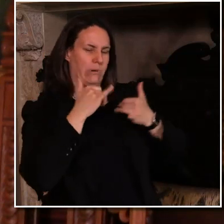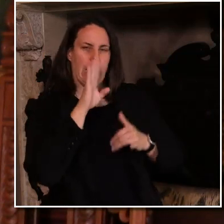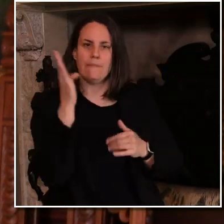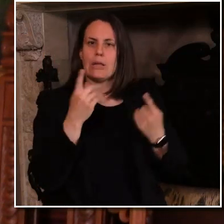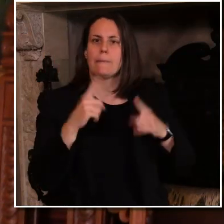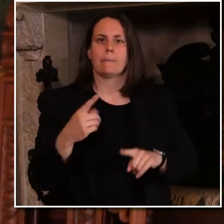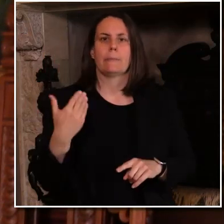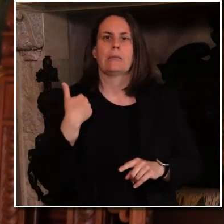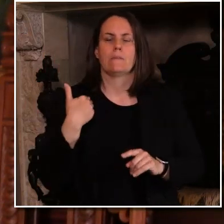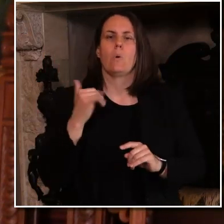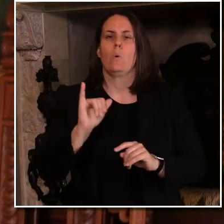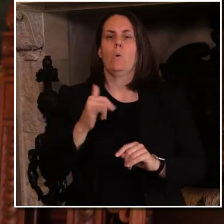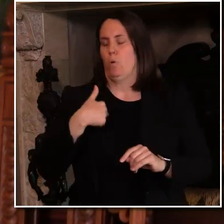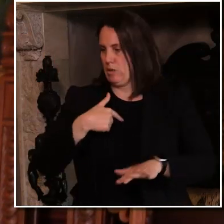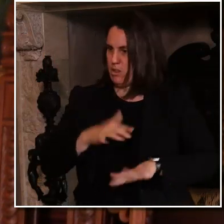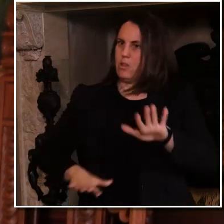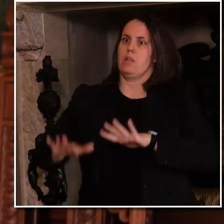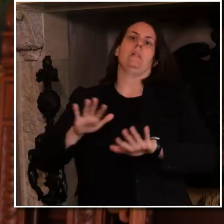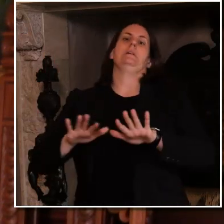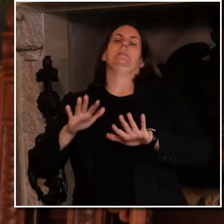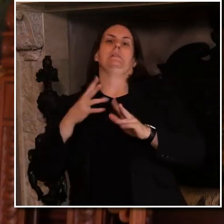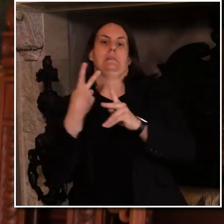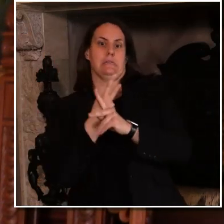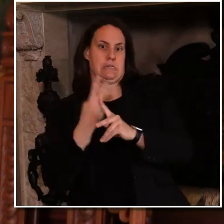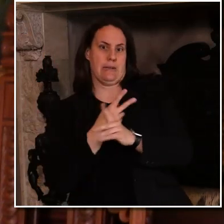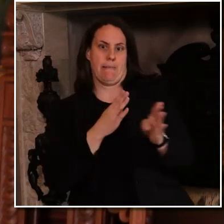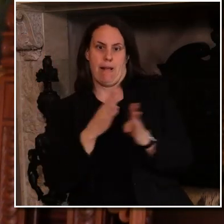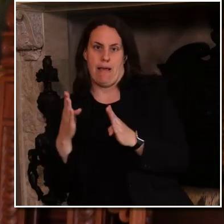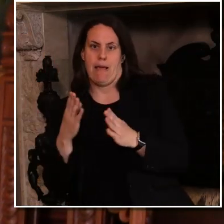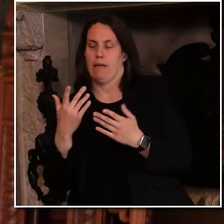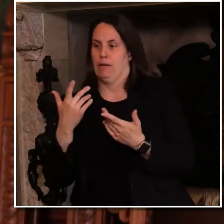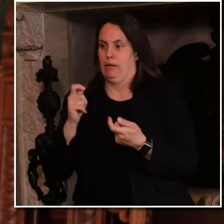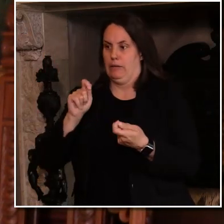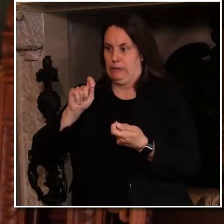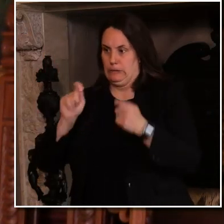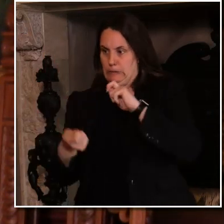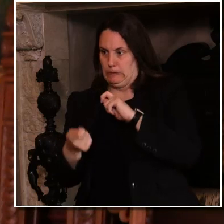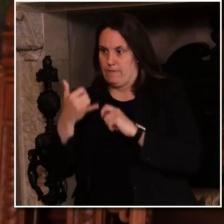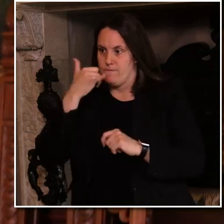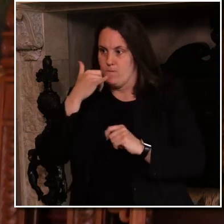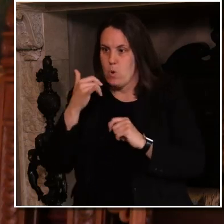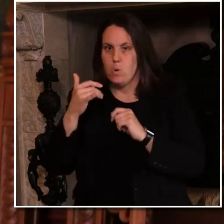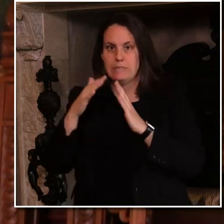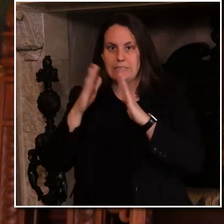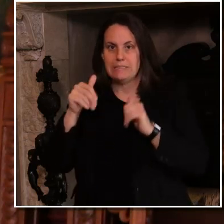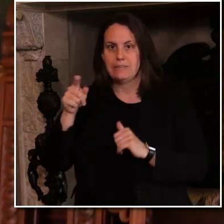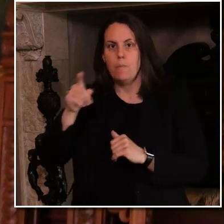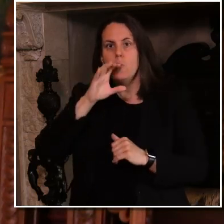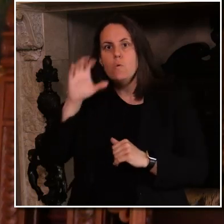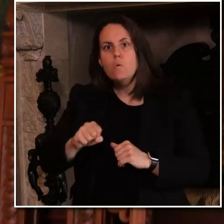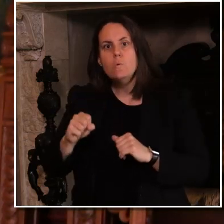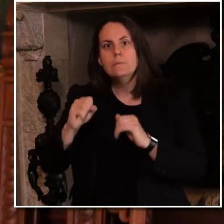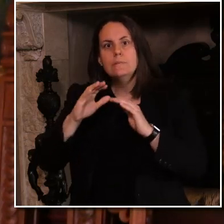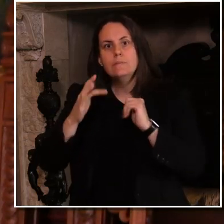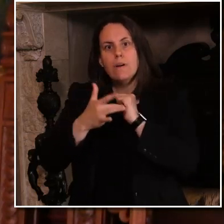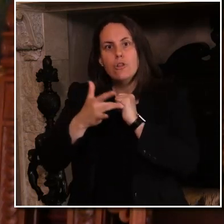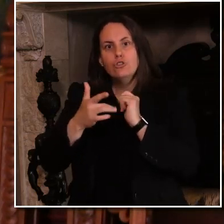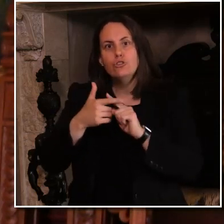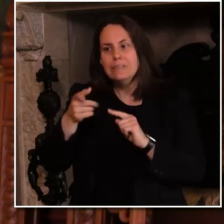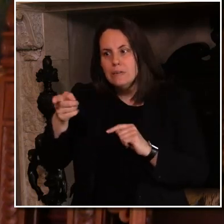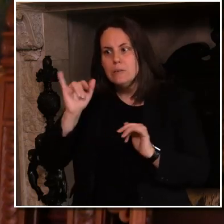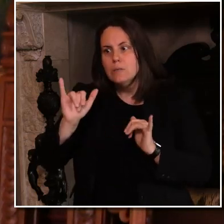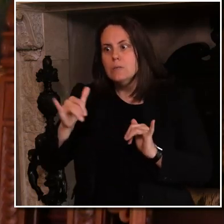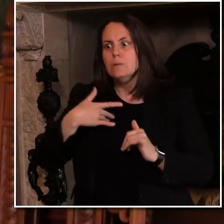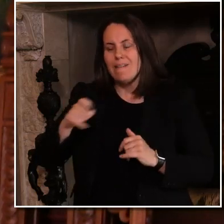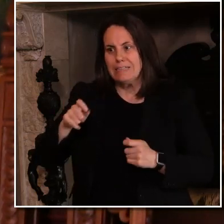dealing with outdated technology, and they've done while there are people who, we want to make sure that everybody is able to